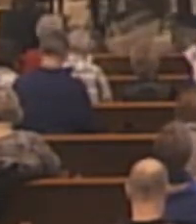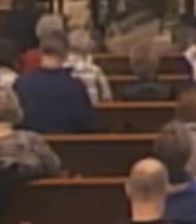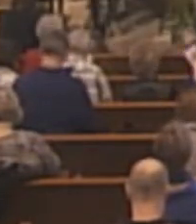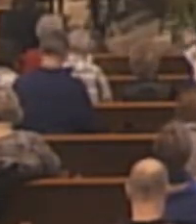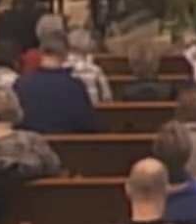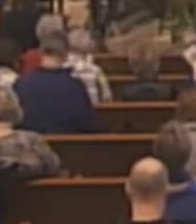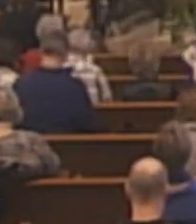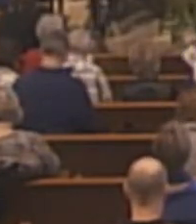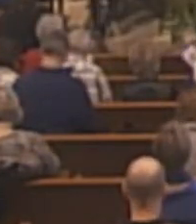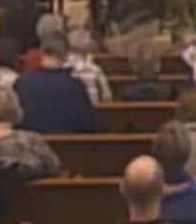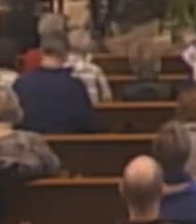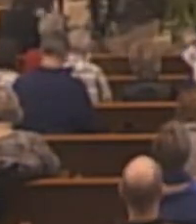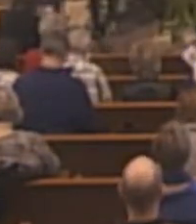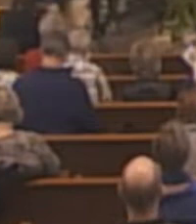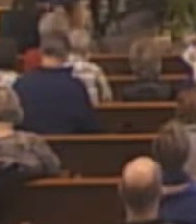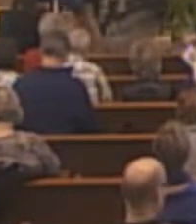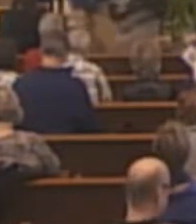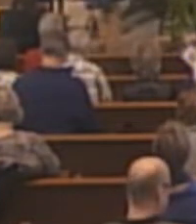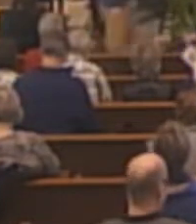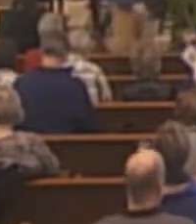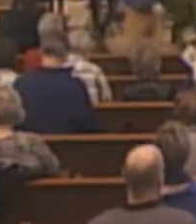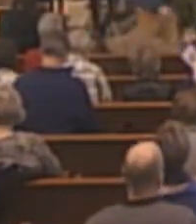Thanks, my friend.